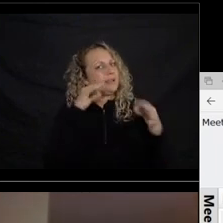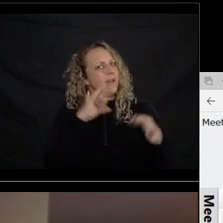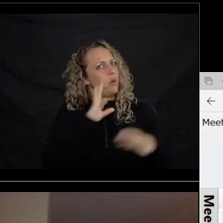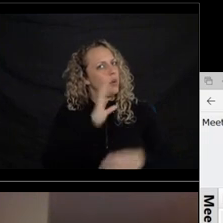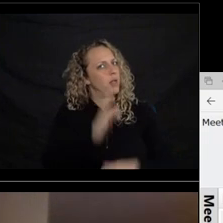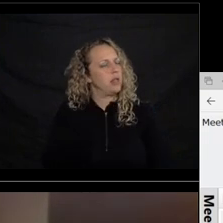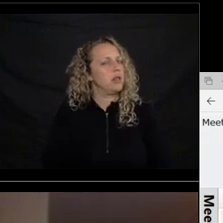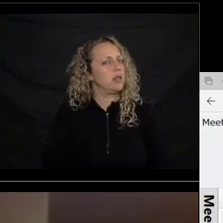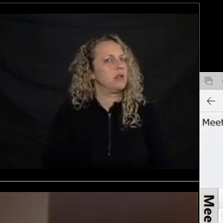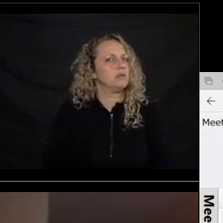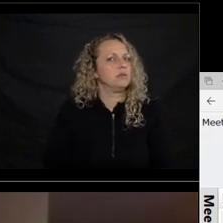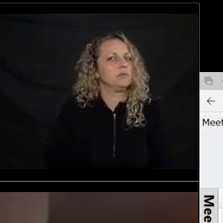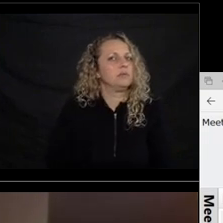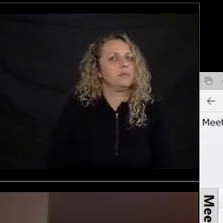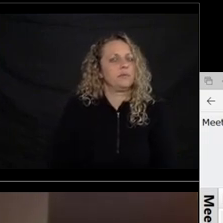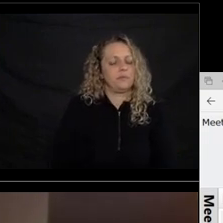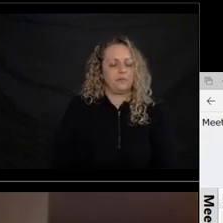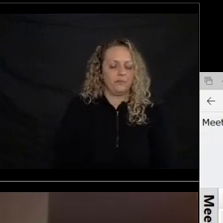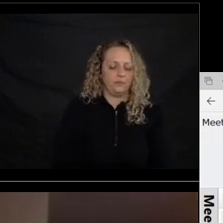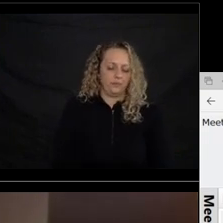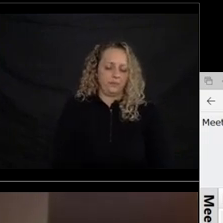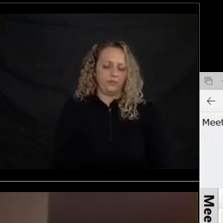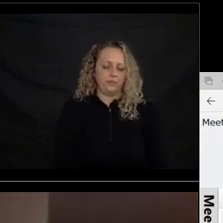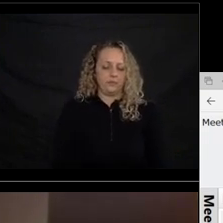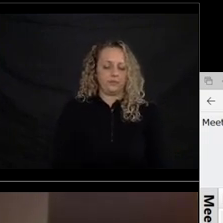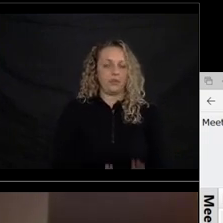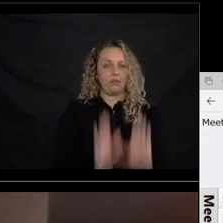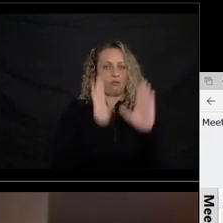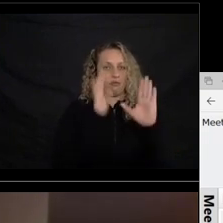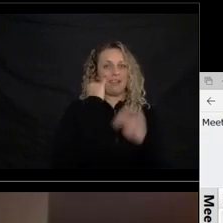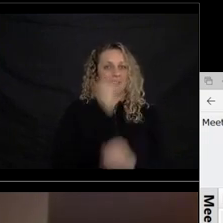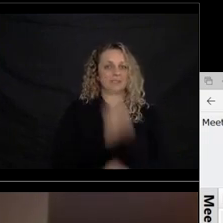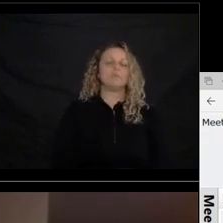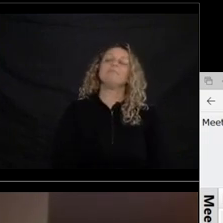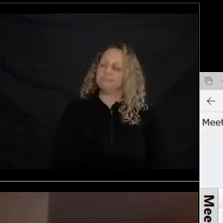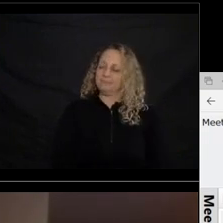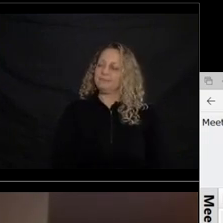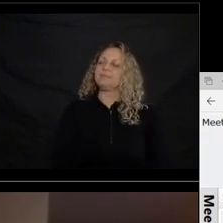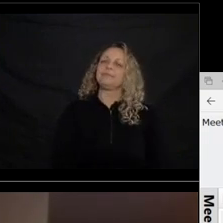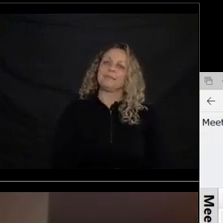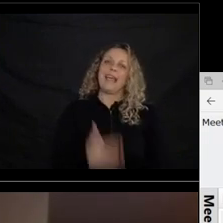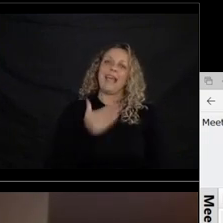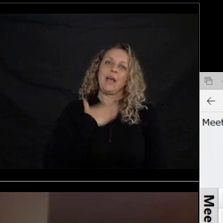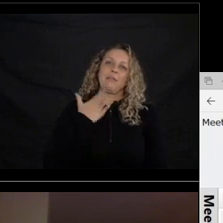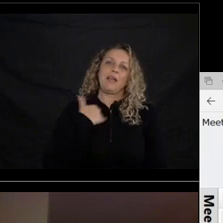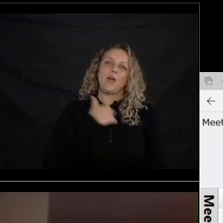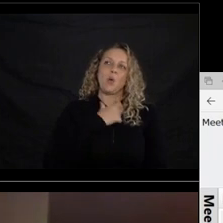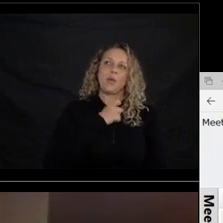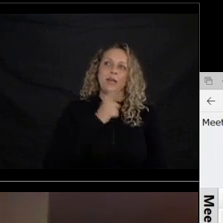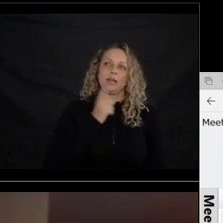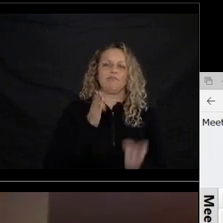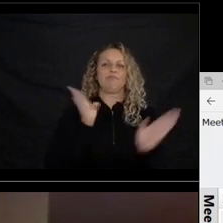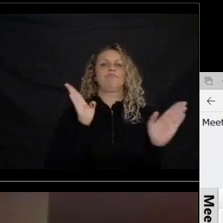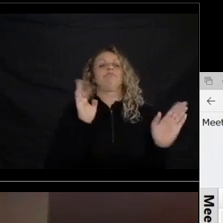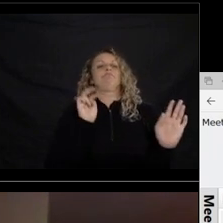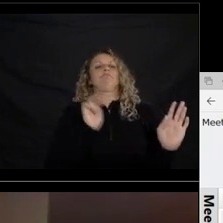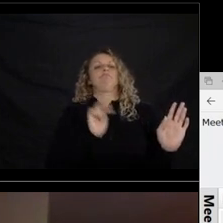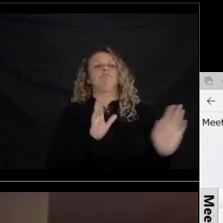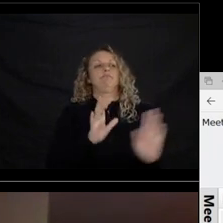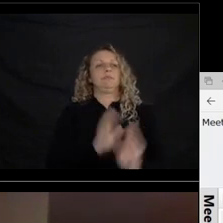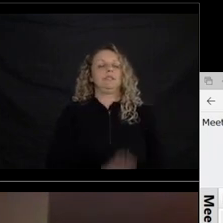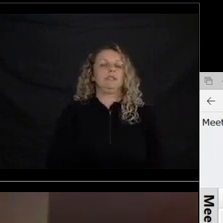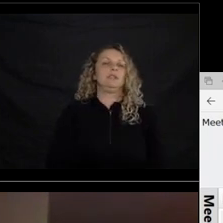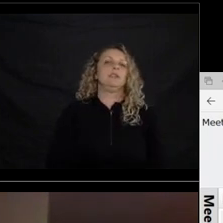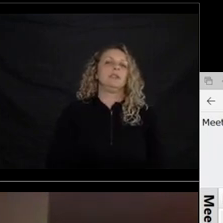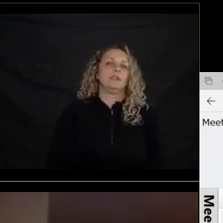well. I think it's a great idea. Excellent. And I'm glad we can bring this to light because, yeah, I did, you know,